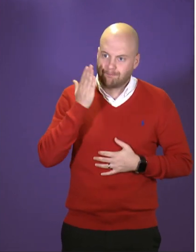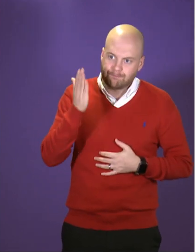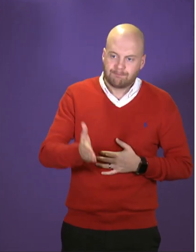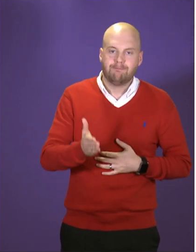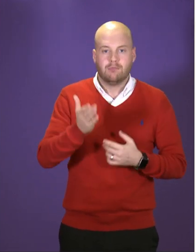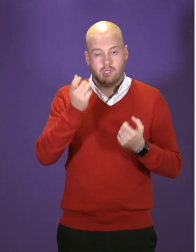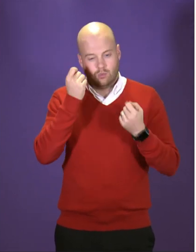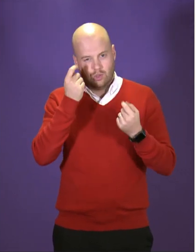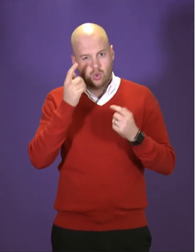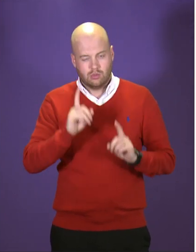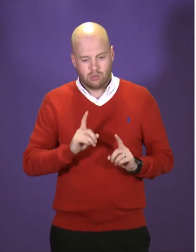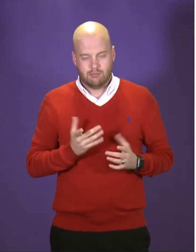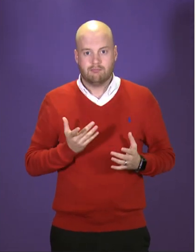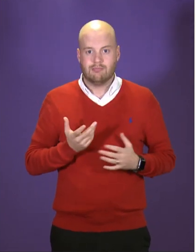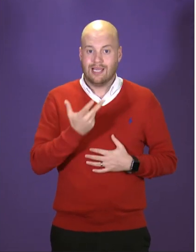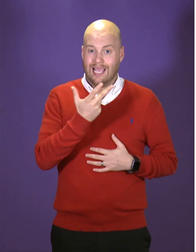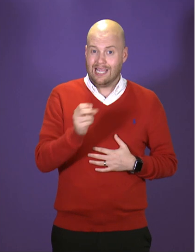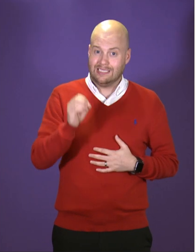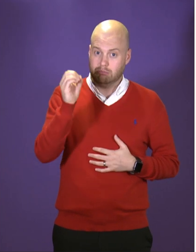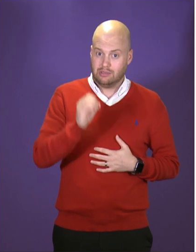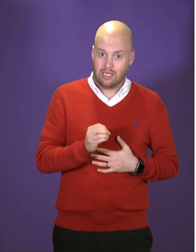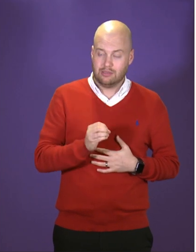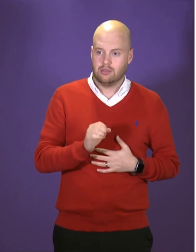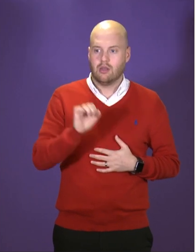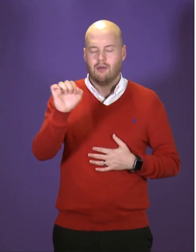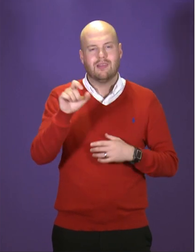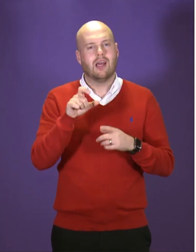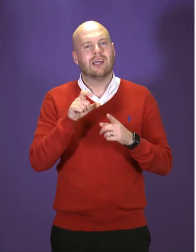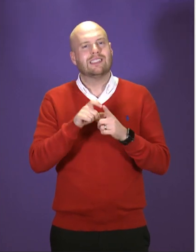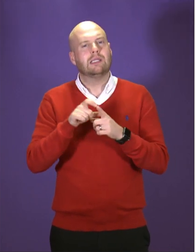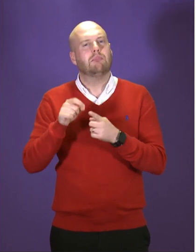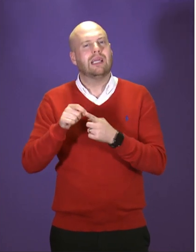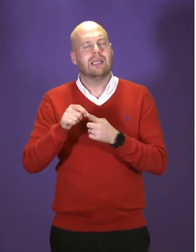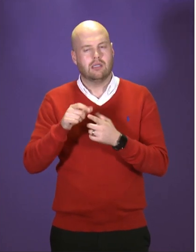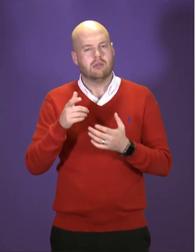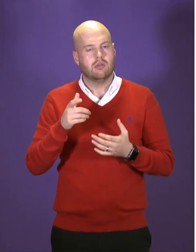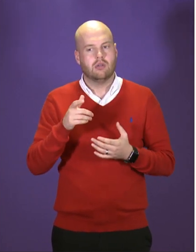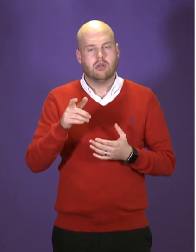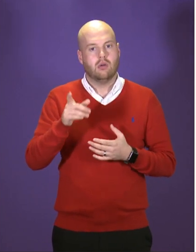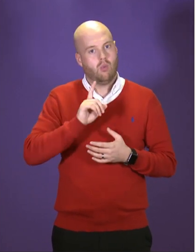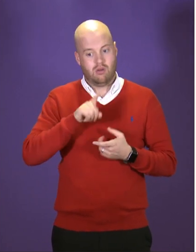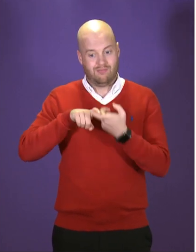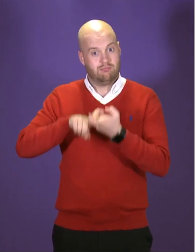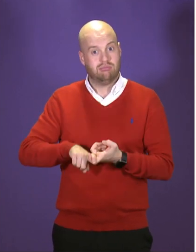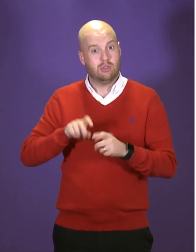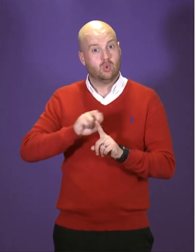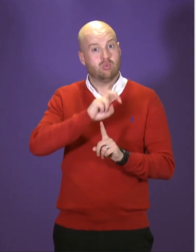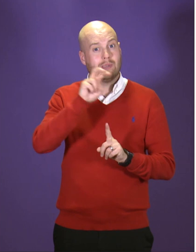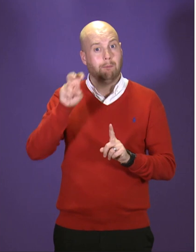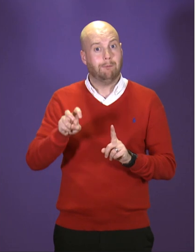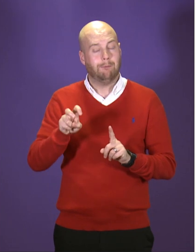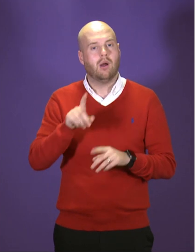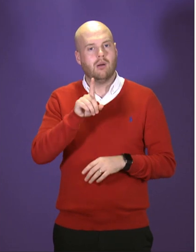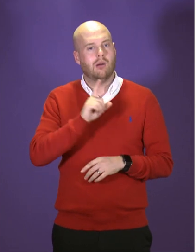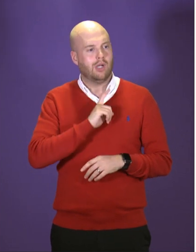that 80% of their GDP was based on tourism and it had disappeared over that period